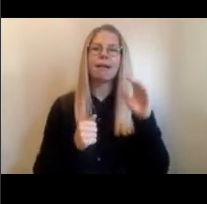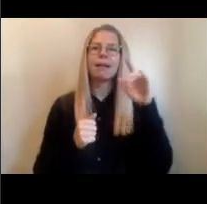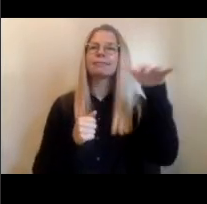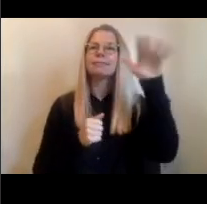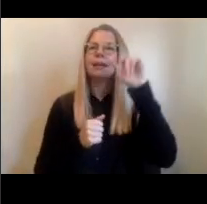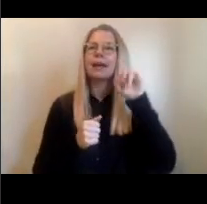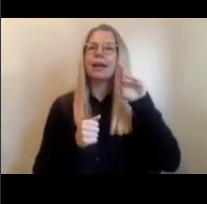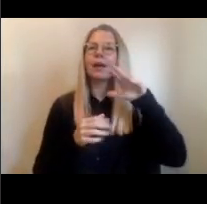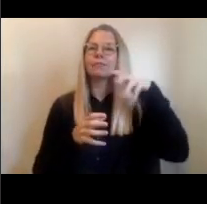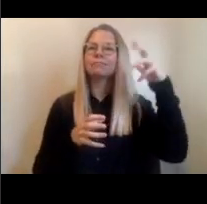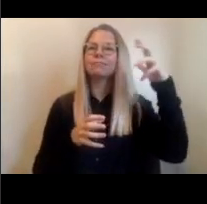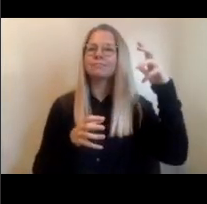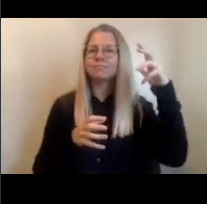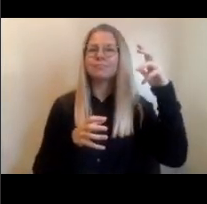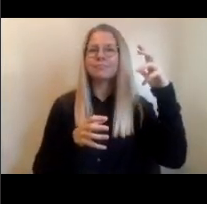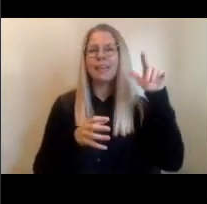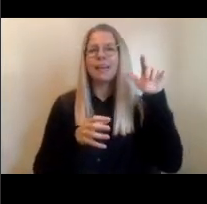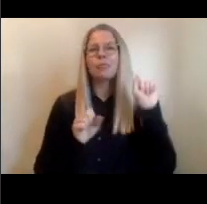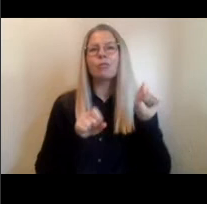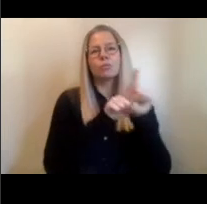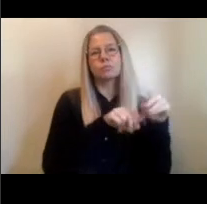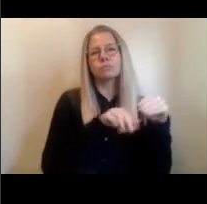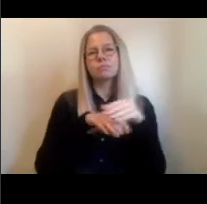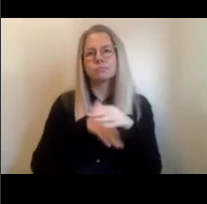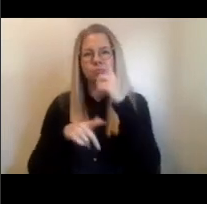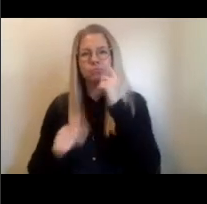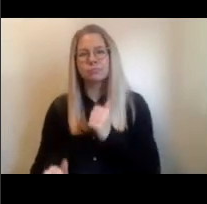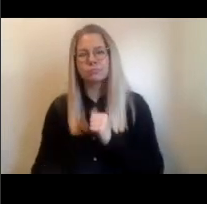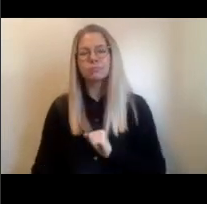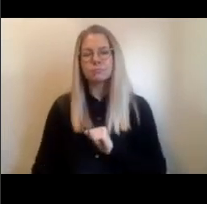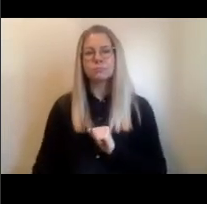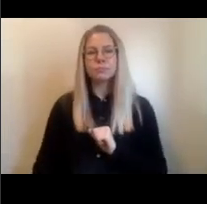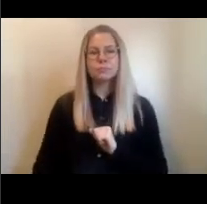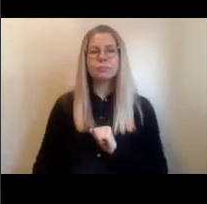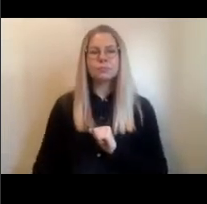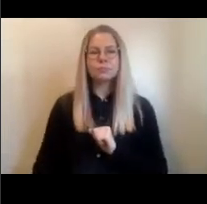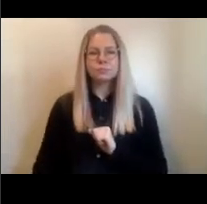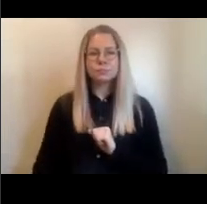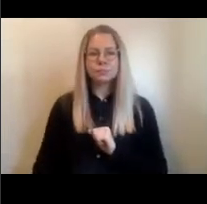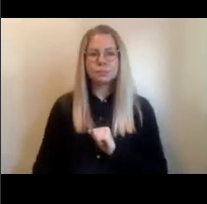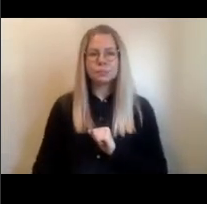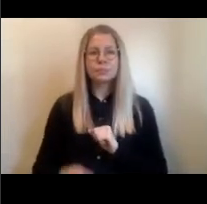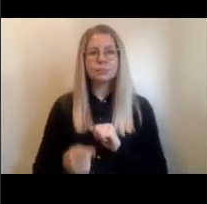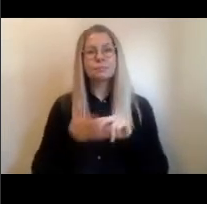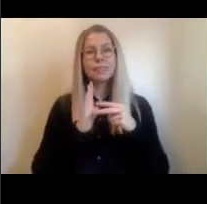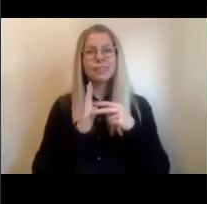explain about 40% of the incidence of dementia. So where are those bite comments?